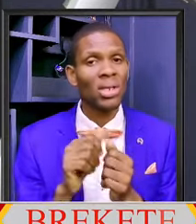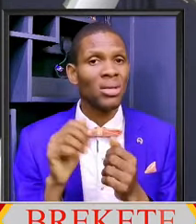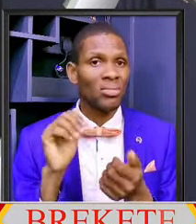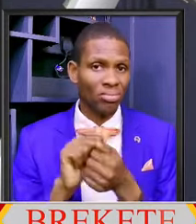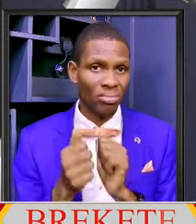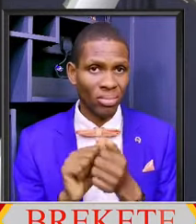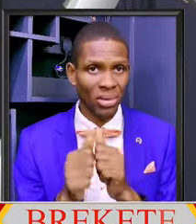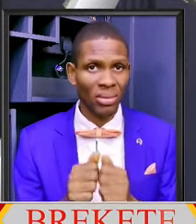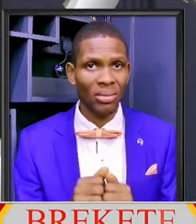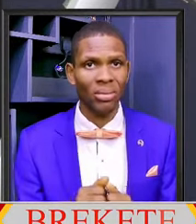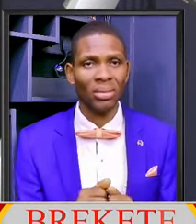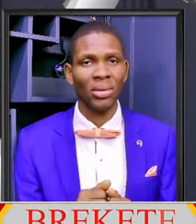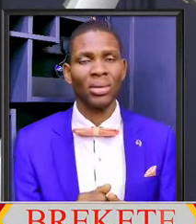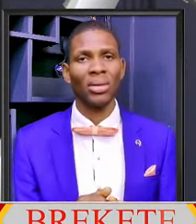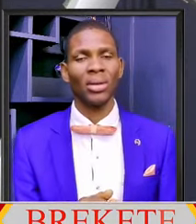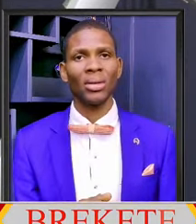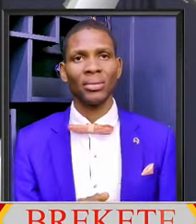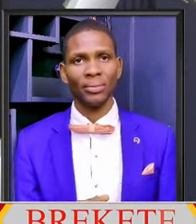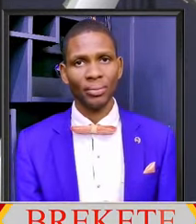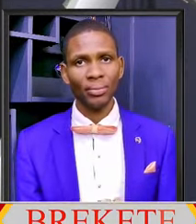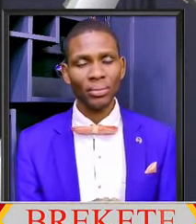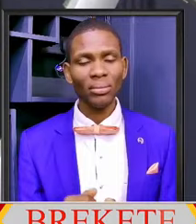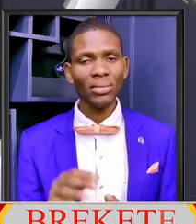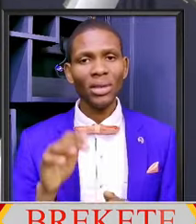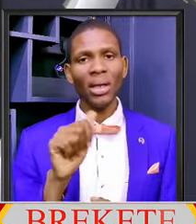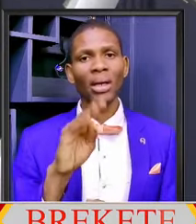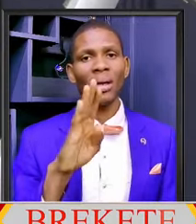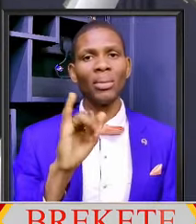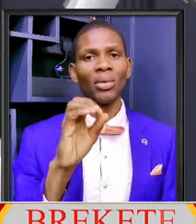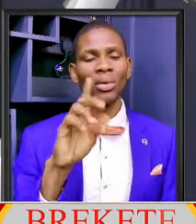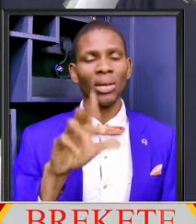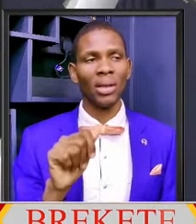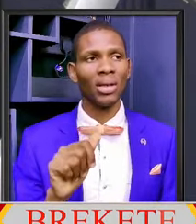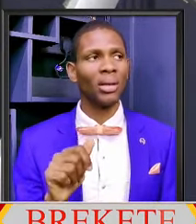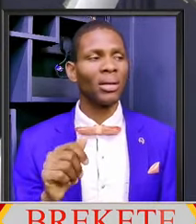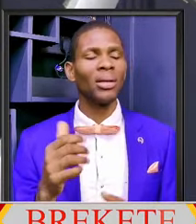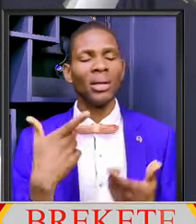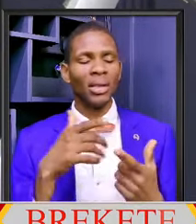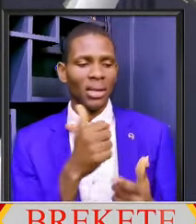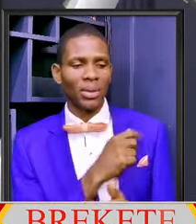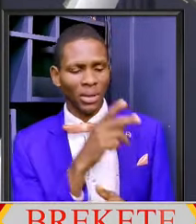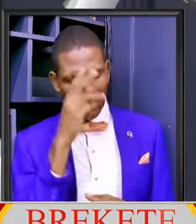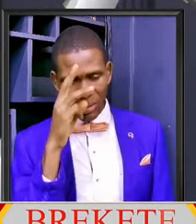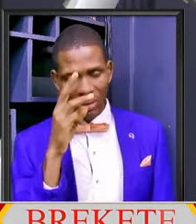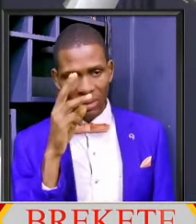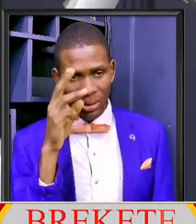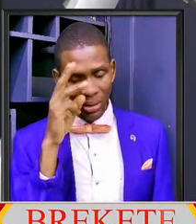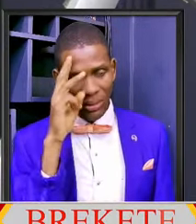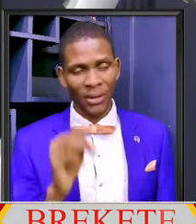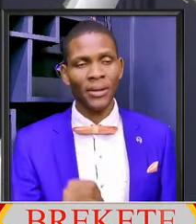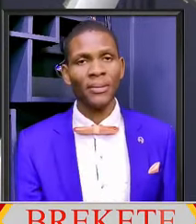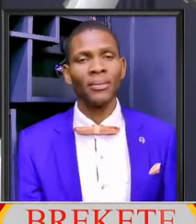Hello, Abiola. Yes, sir. Good morning, sir. Good morning, sir. Make we appreciate her.